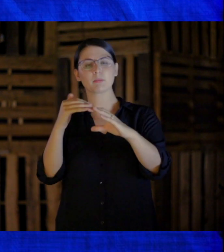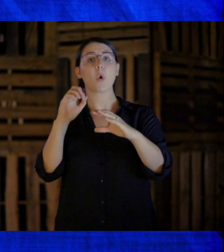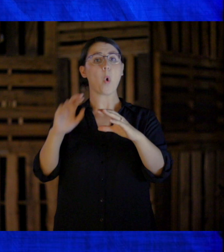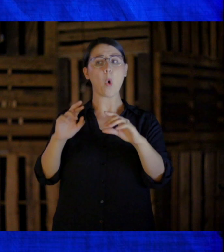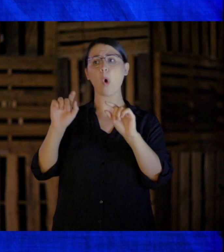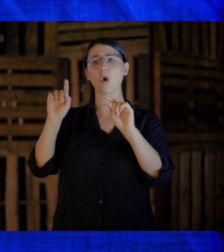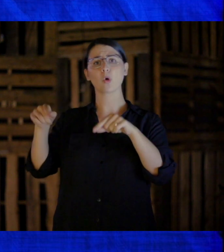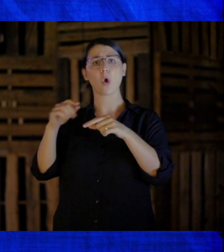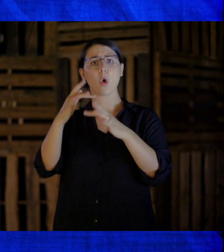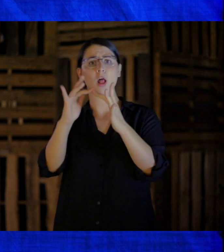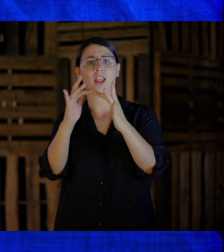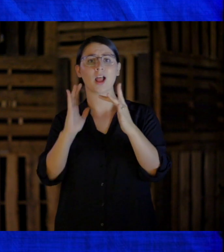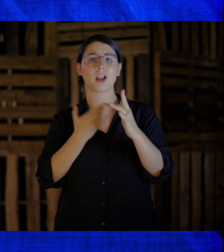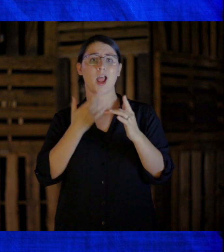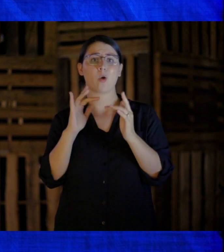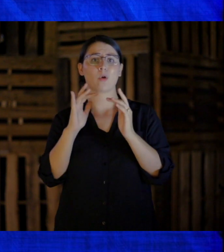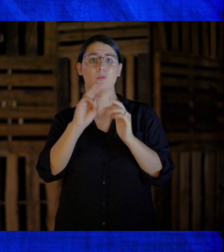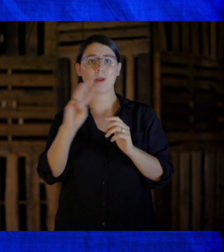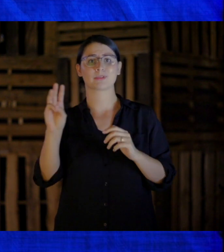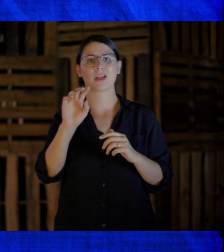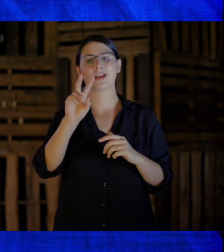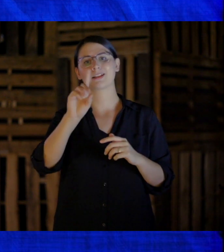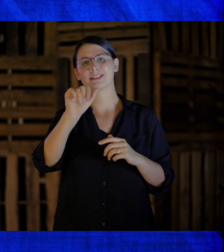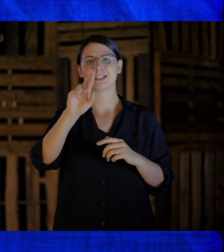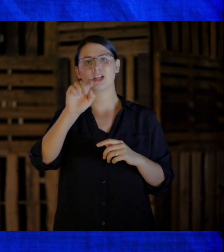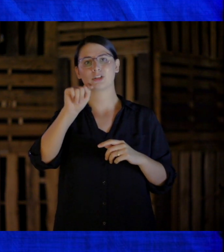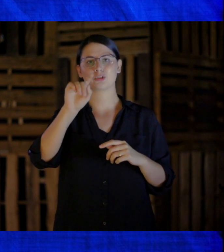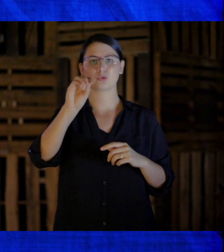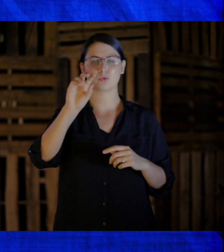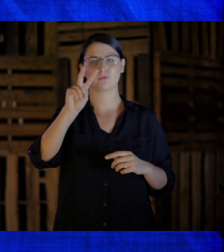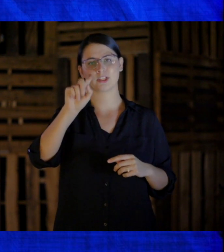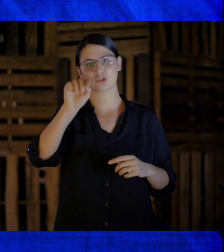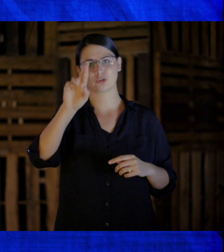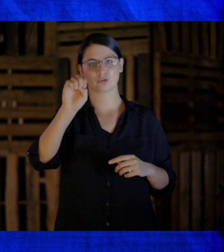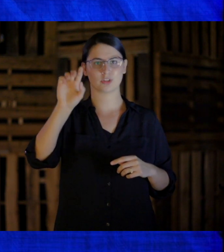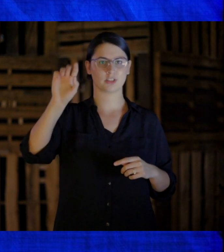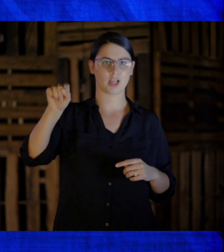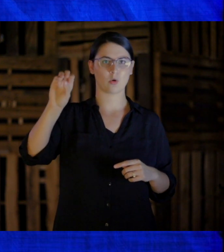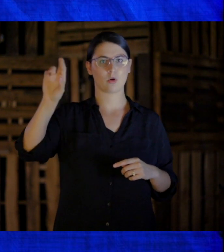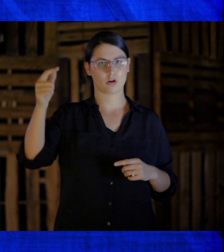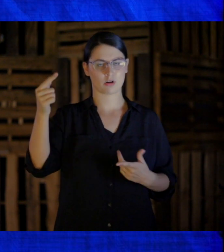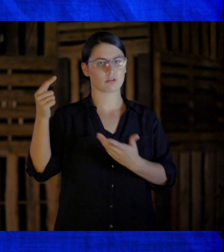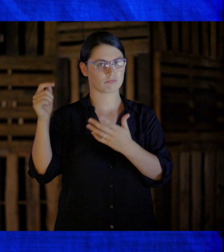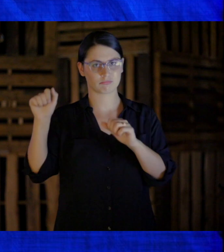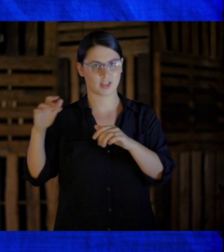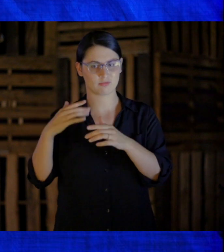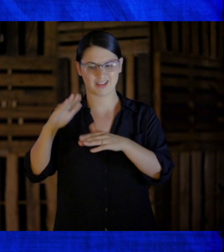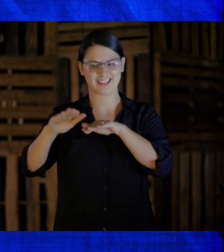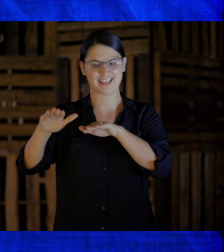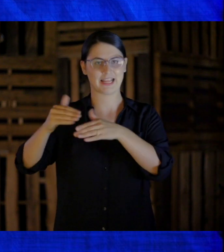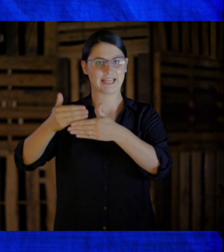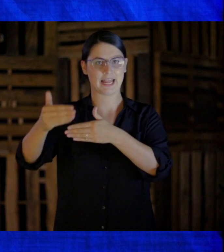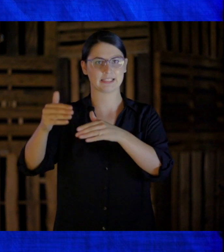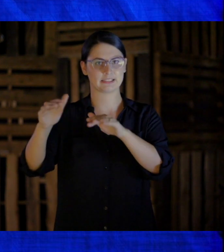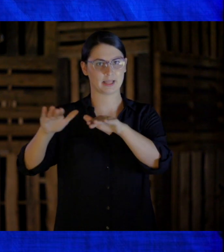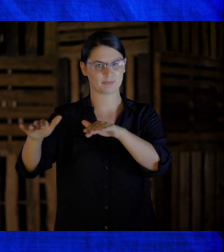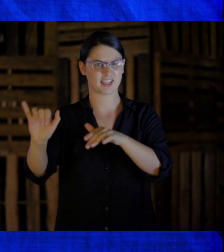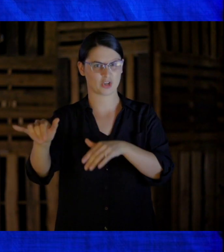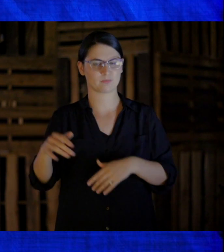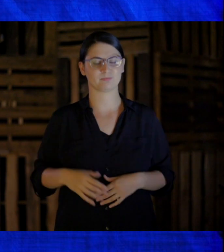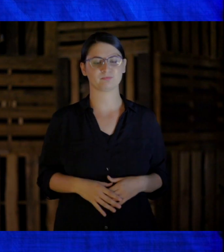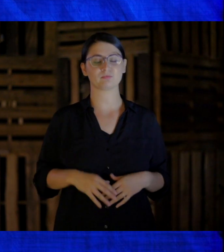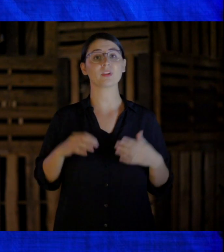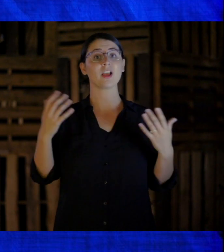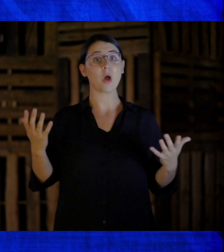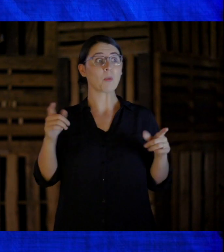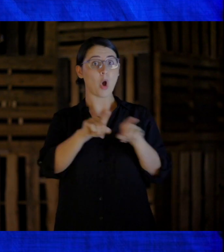group that will suit you. I hope pretty confident that we can do that. Awesome. Also, regarding life groups, our students are coming back to the Hub